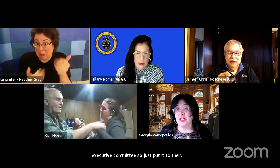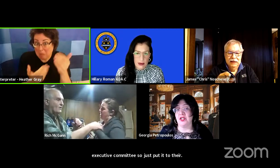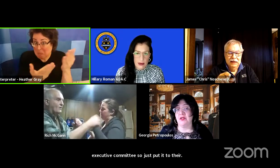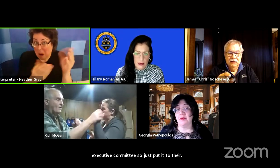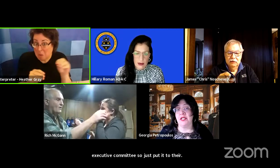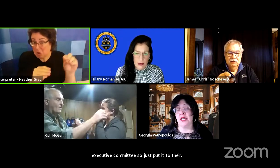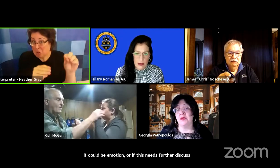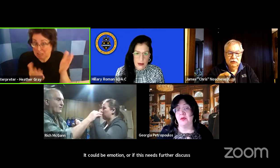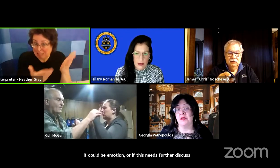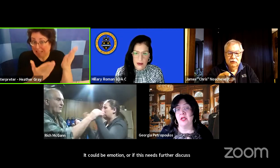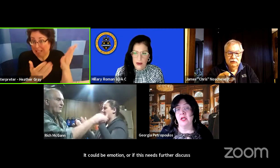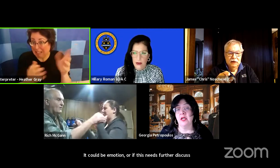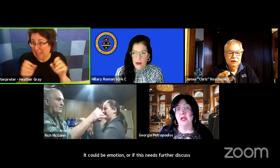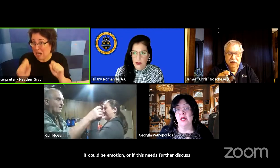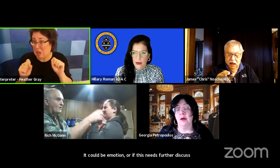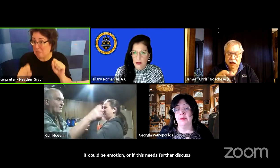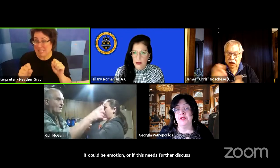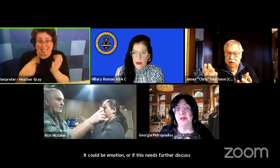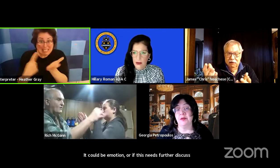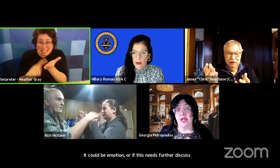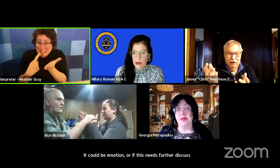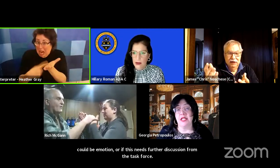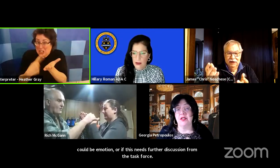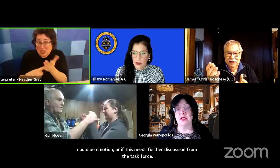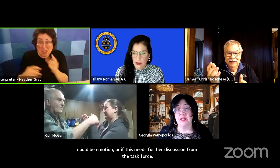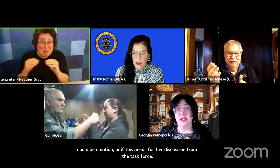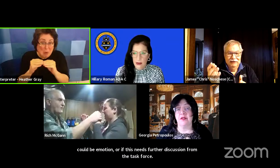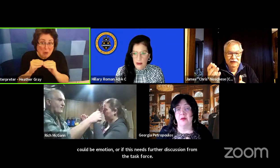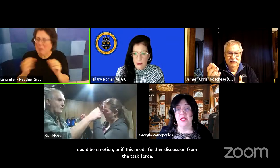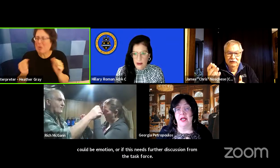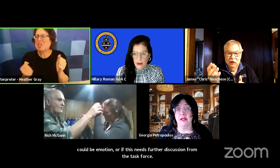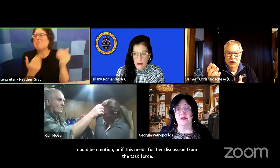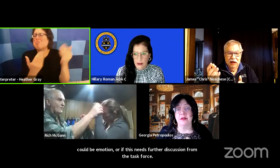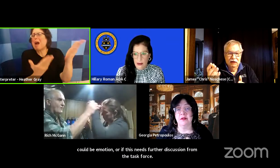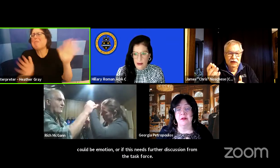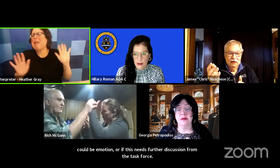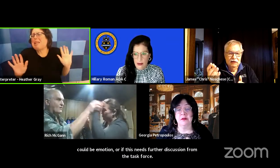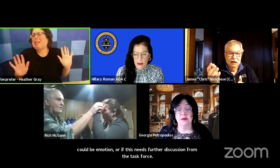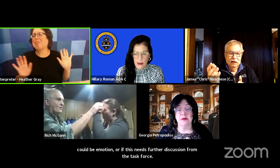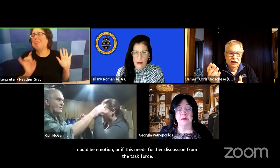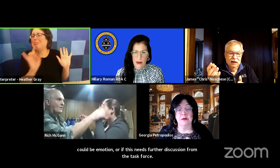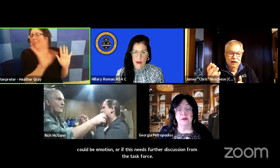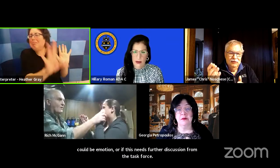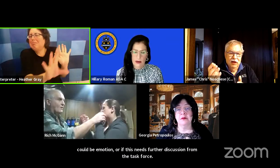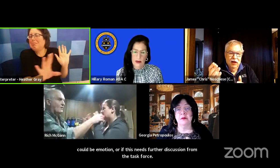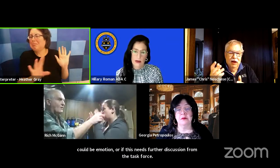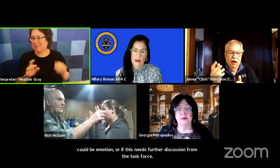needs further discussion from the task force, this is a recommendation that the executive committee has.